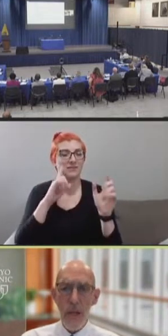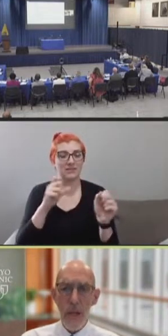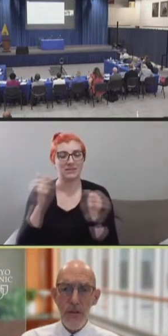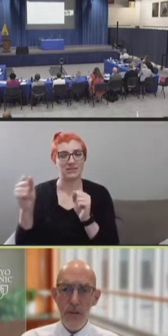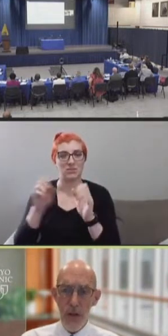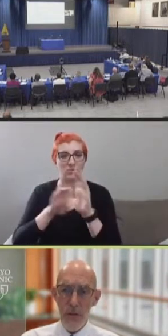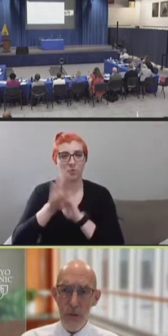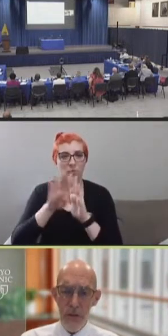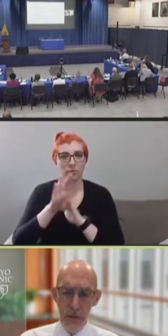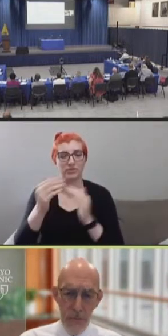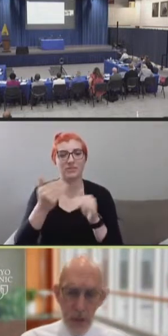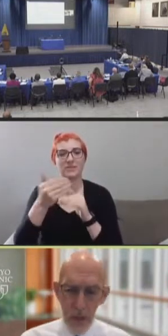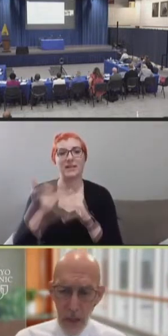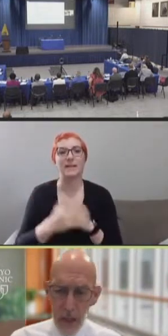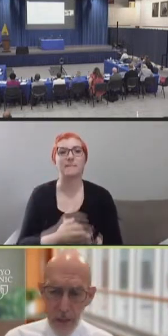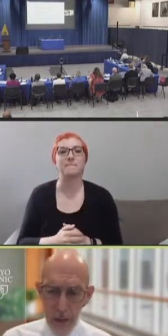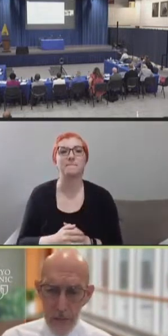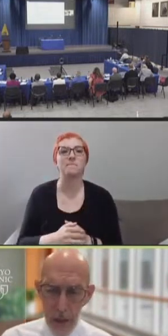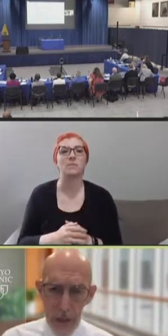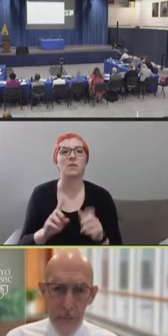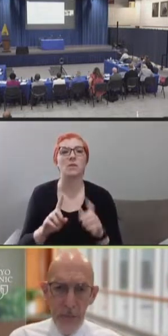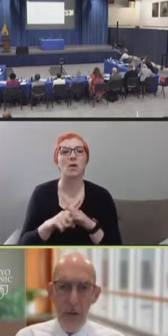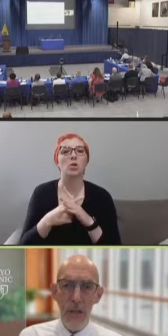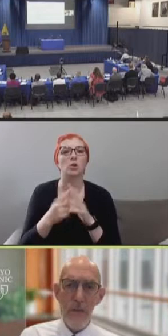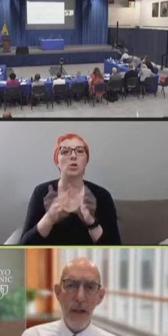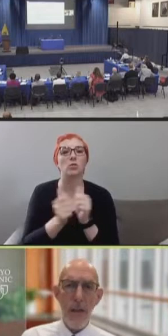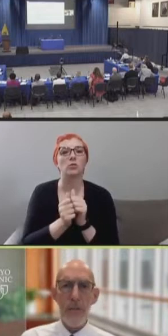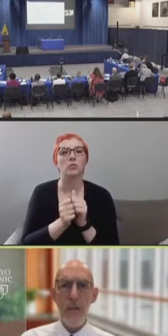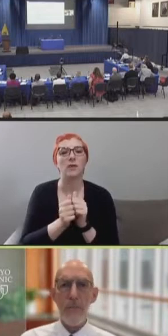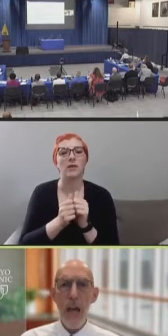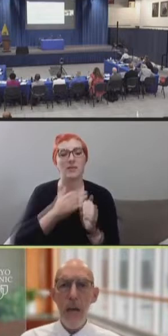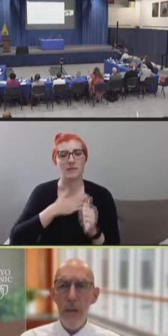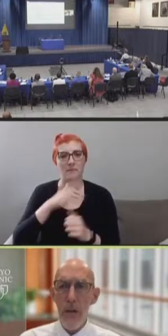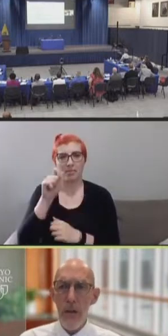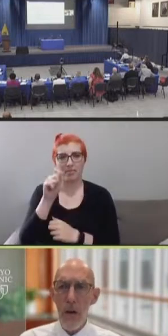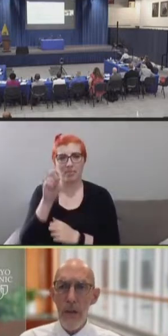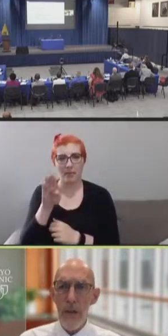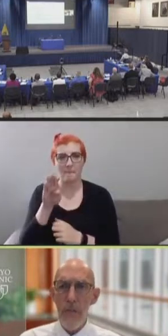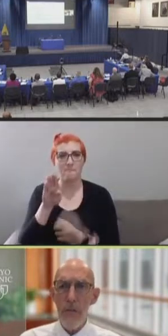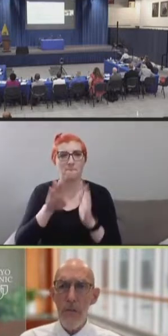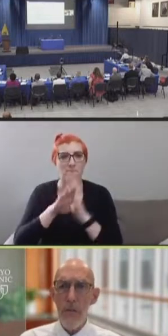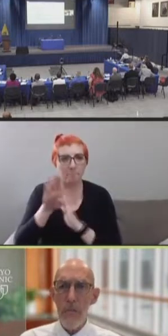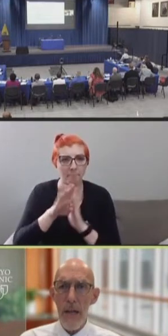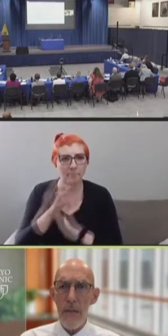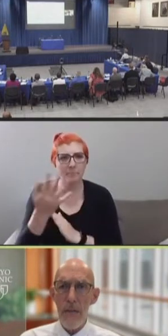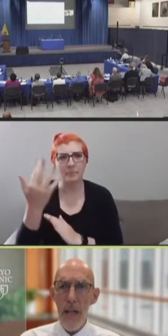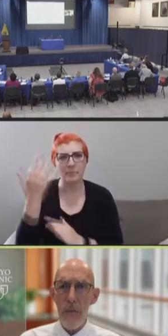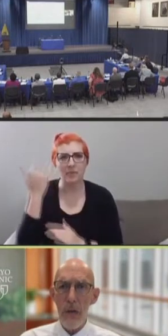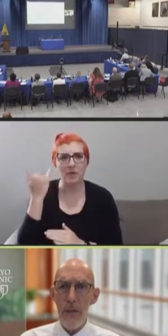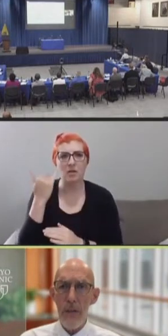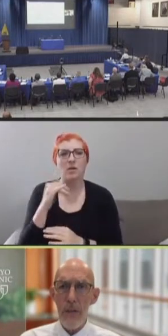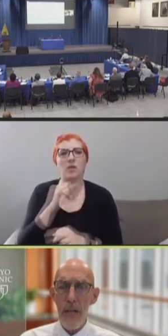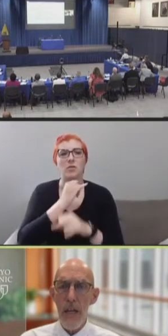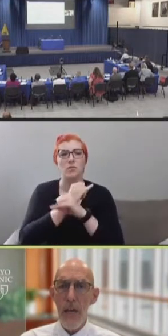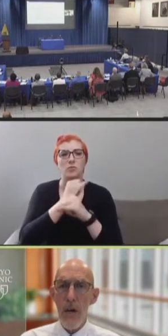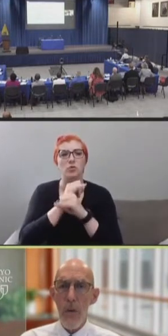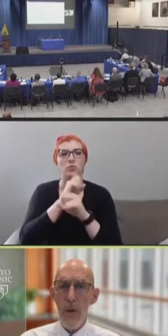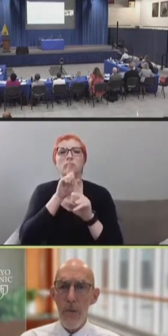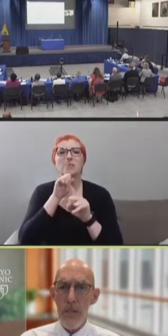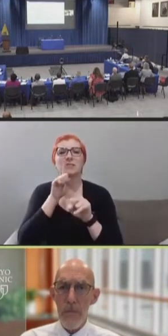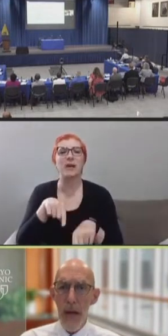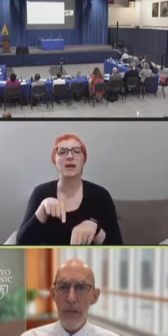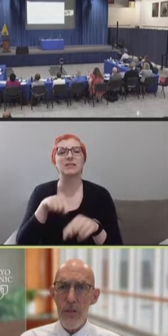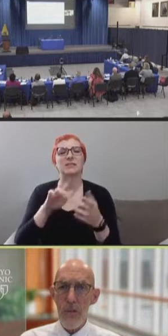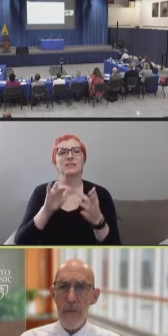So it starts with something that my laboratory developed some time ago called the immune response network theory, where